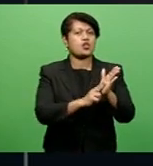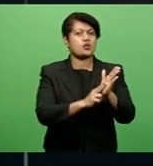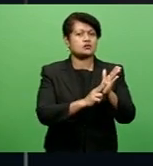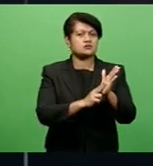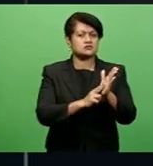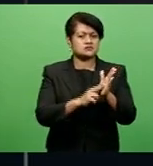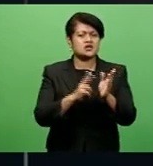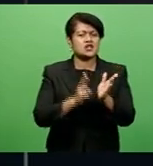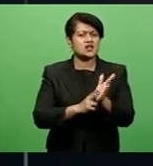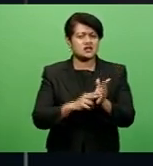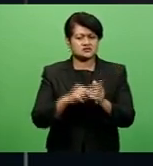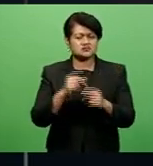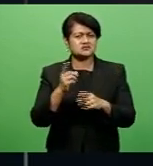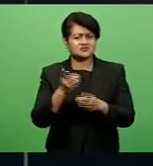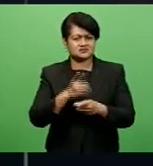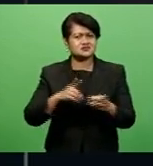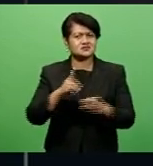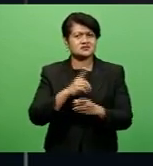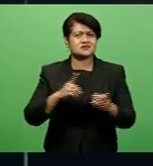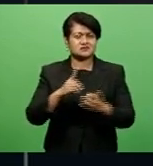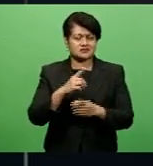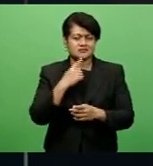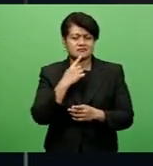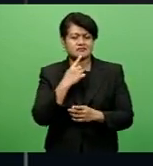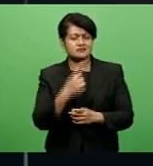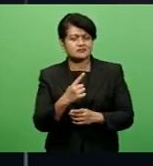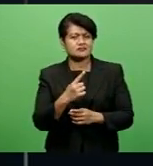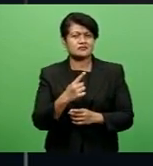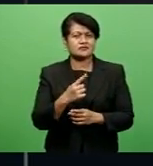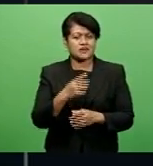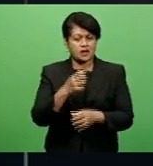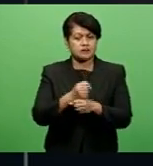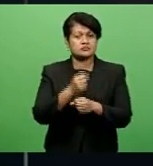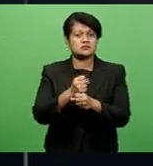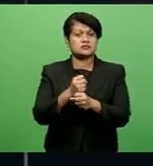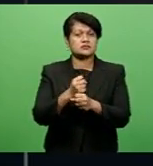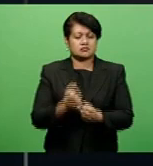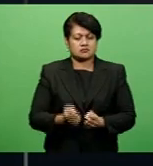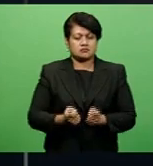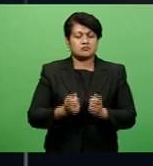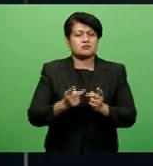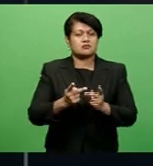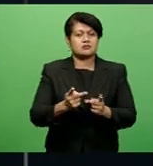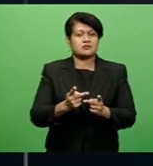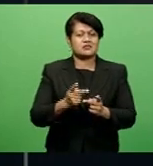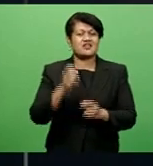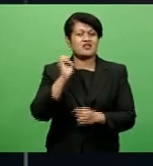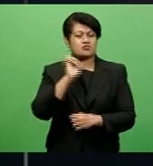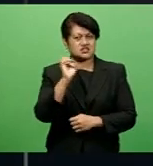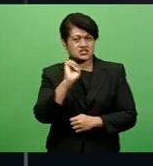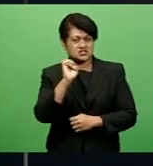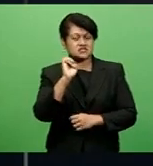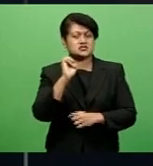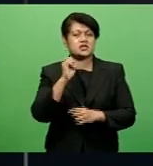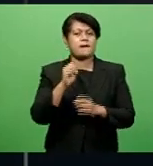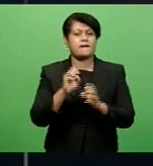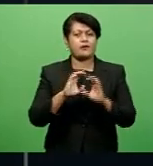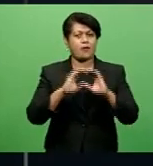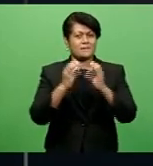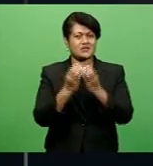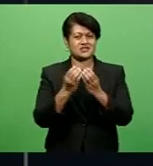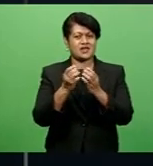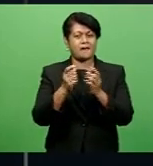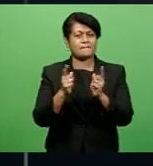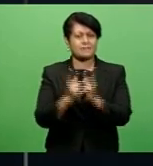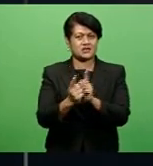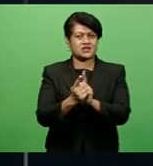National Disaster Management Office Director Vasiti Soko says the update was provided during an emergency committee meeting with stakeholders. Lina